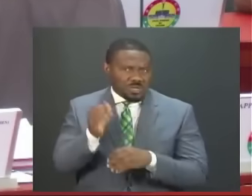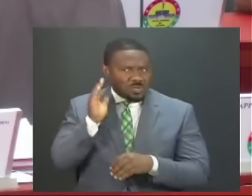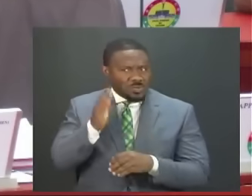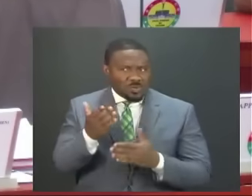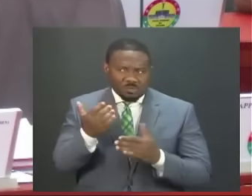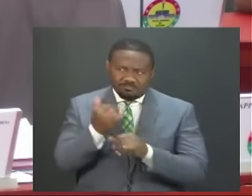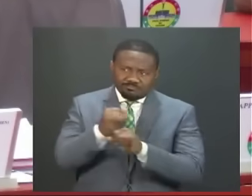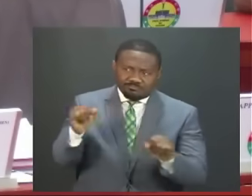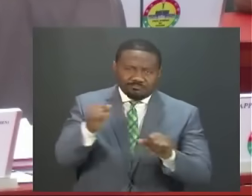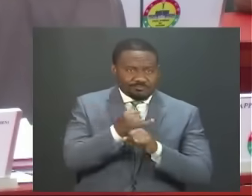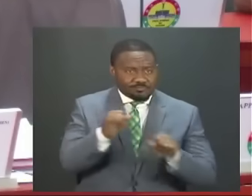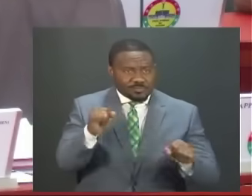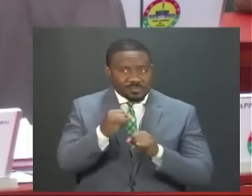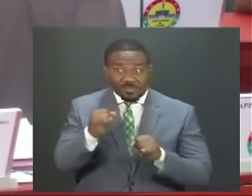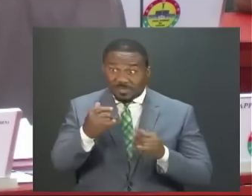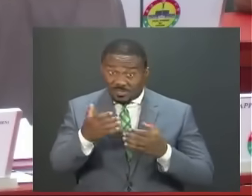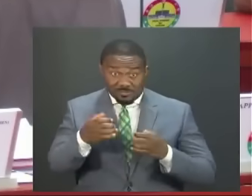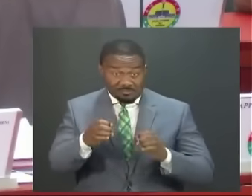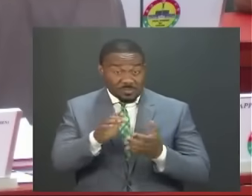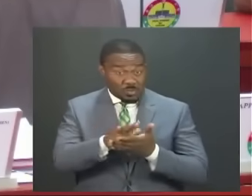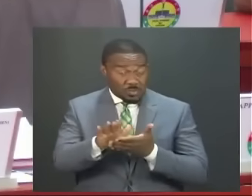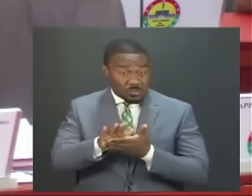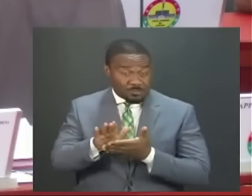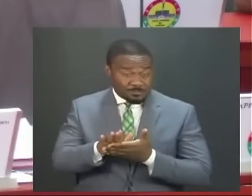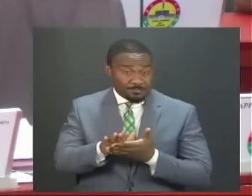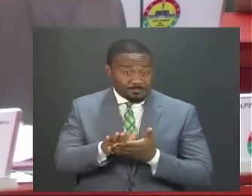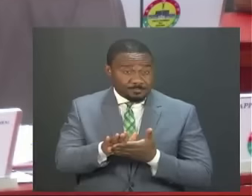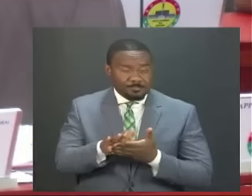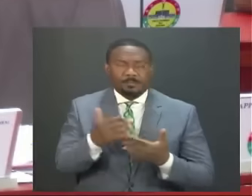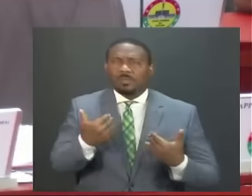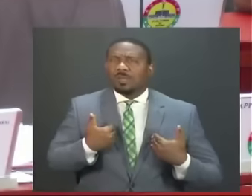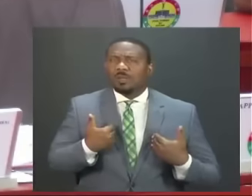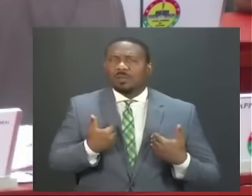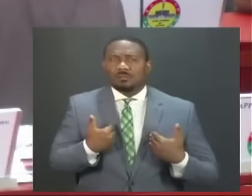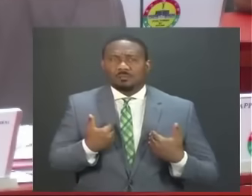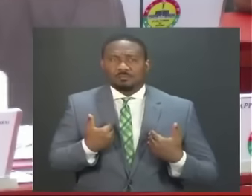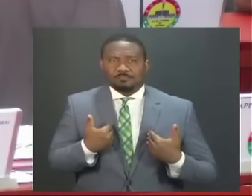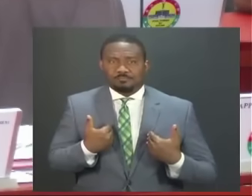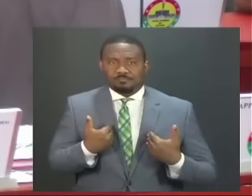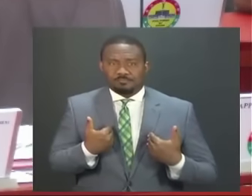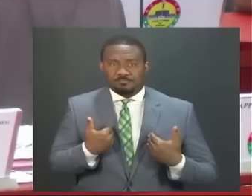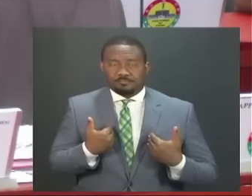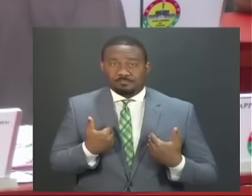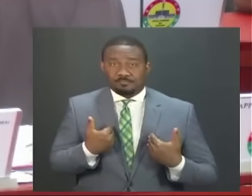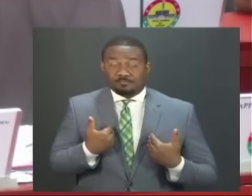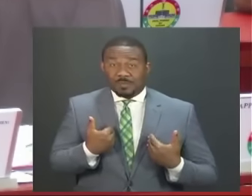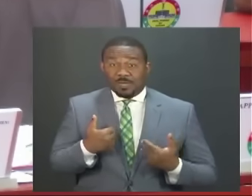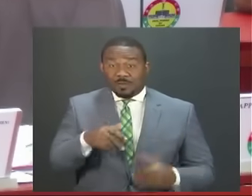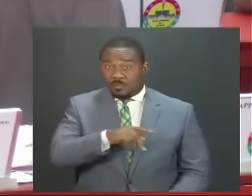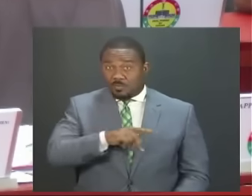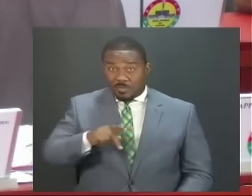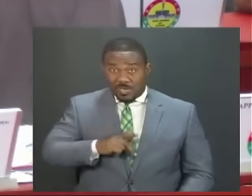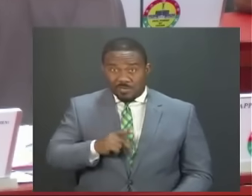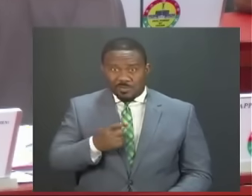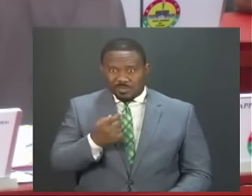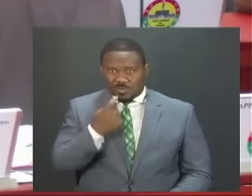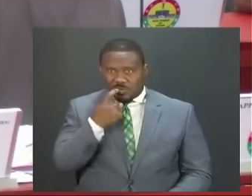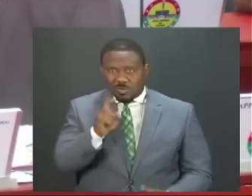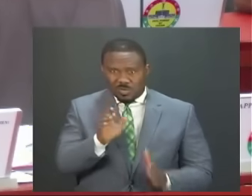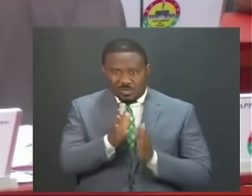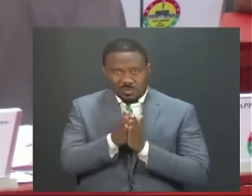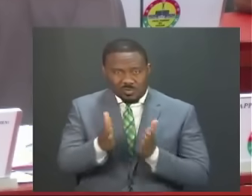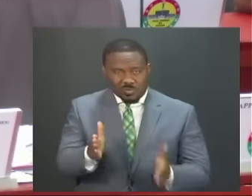effectiveness. Mr. Speaker, we have under Order 20, Order 20